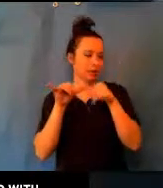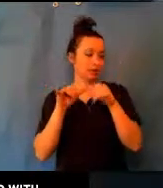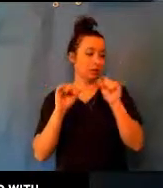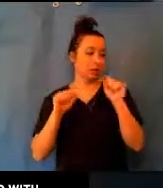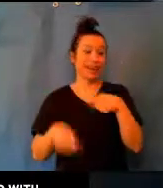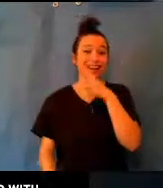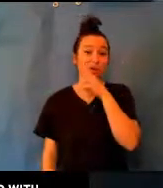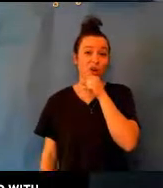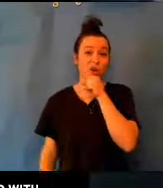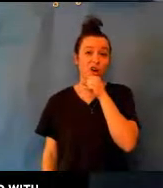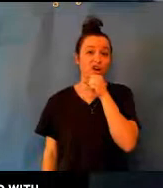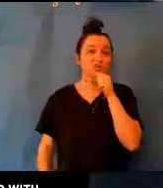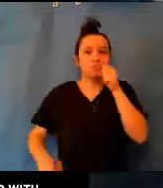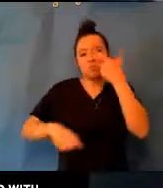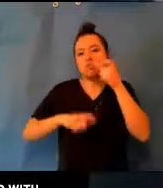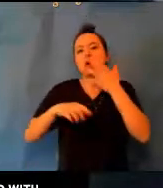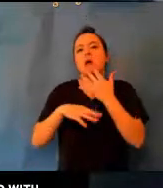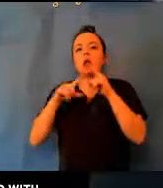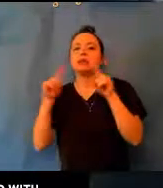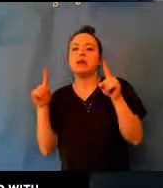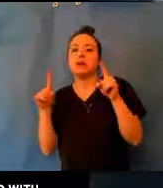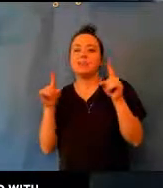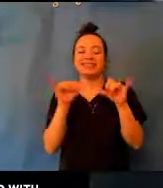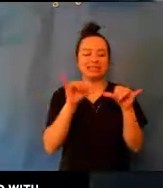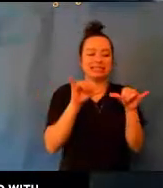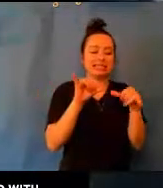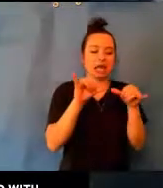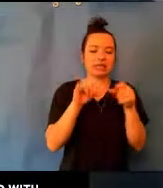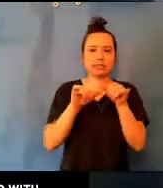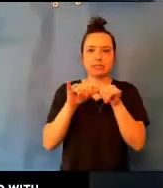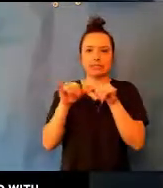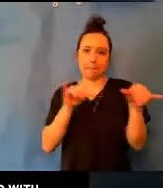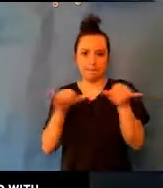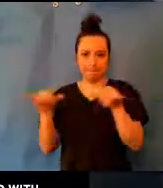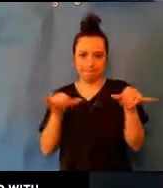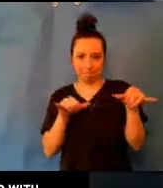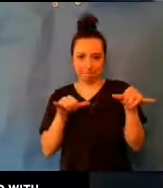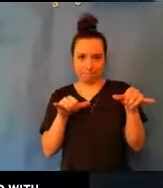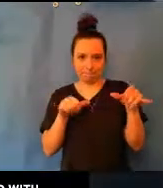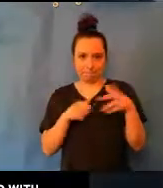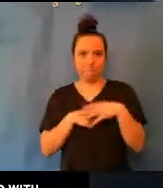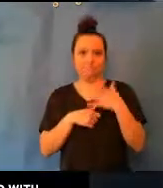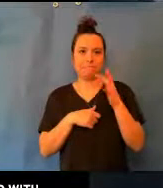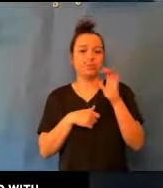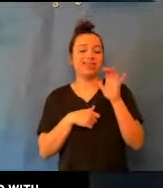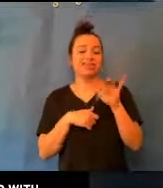because they would just be a different color, but they're still the same size. Okay? So those are